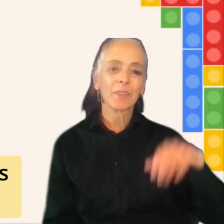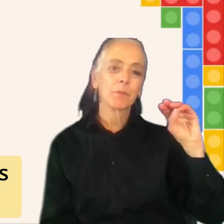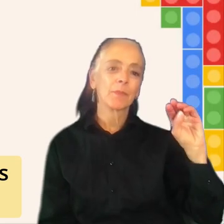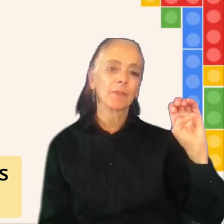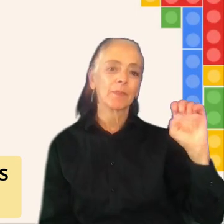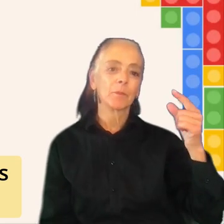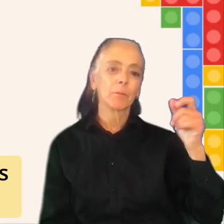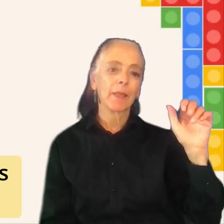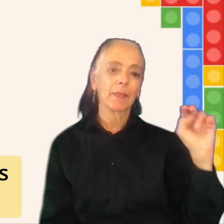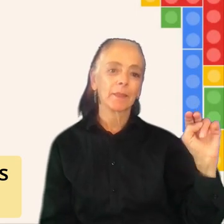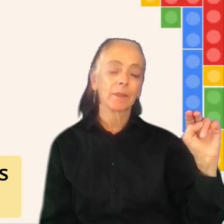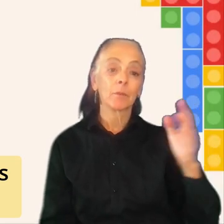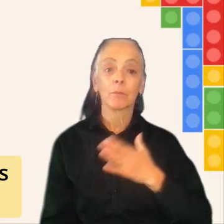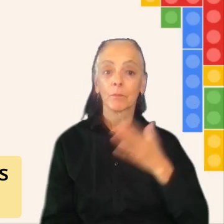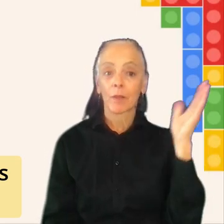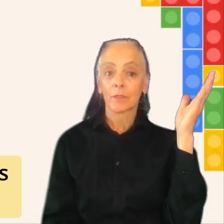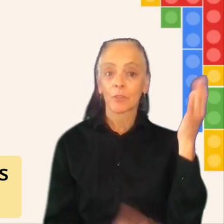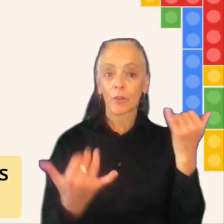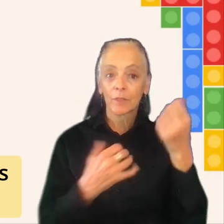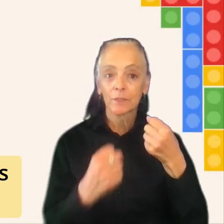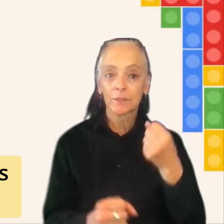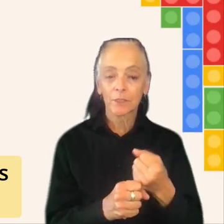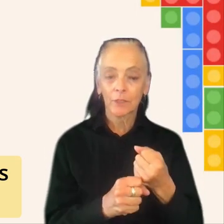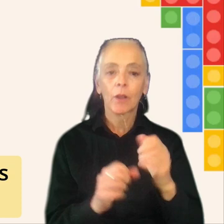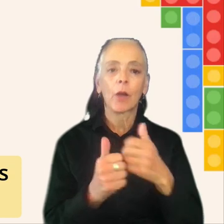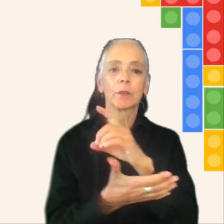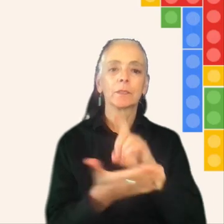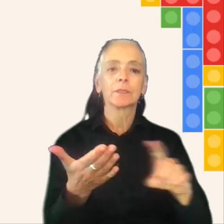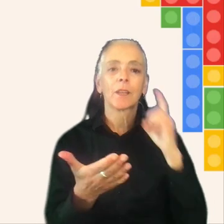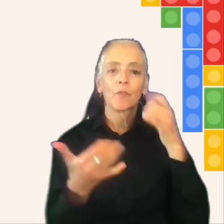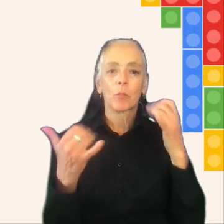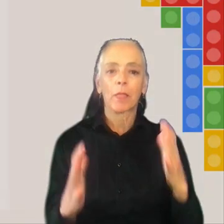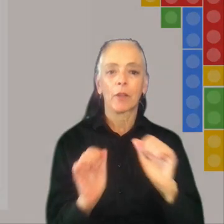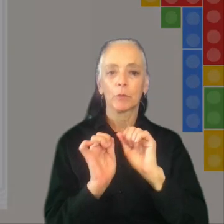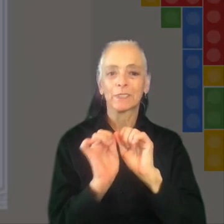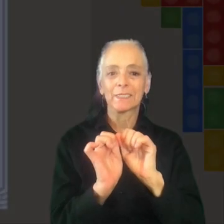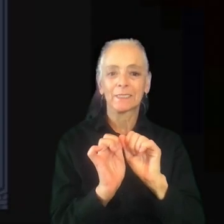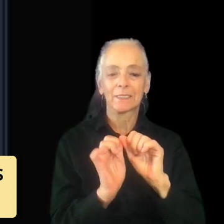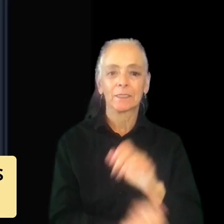Hello, my name is Megan, and my talk for GRUX this year is on how to design for player persistence.